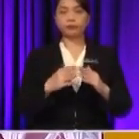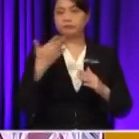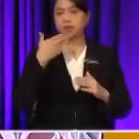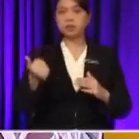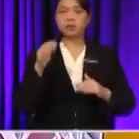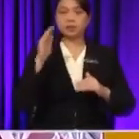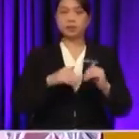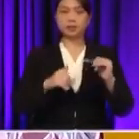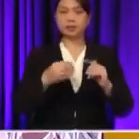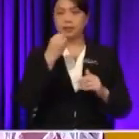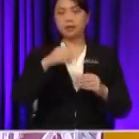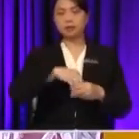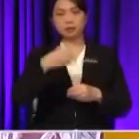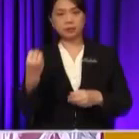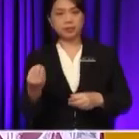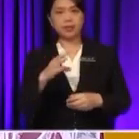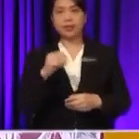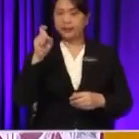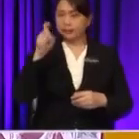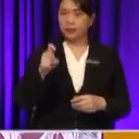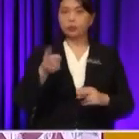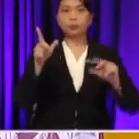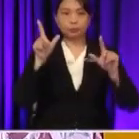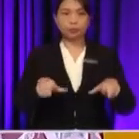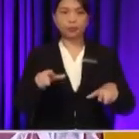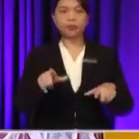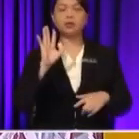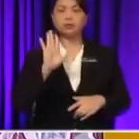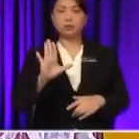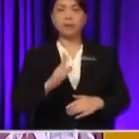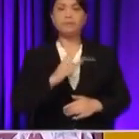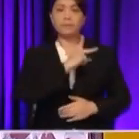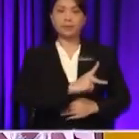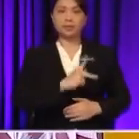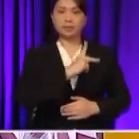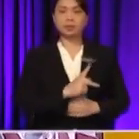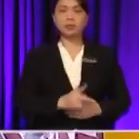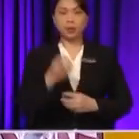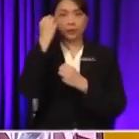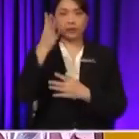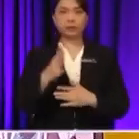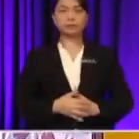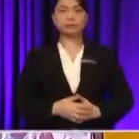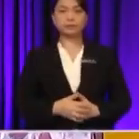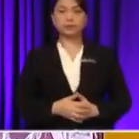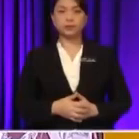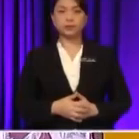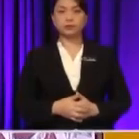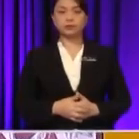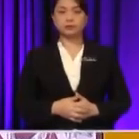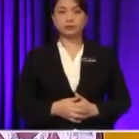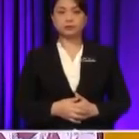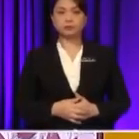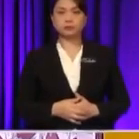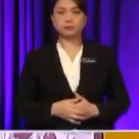our personal opinion. Okay, so we are going to assign our students with their